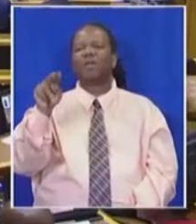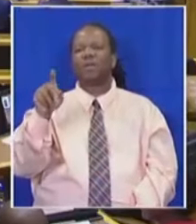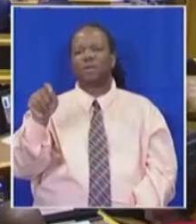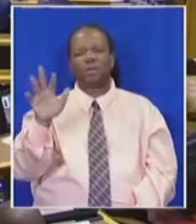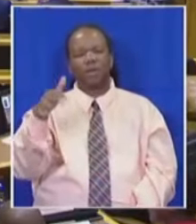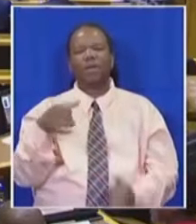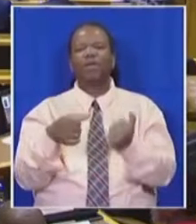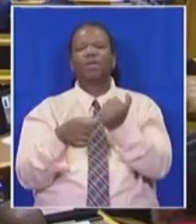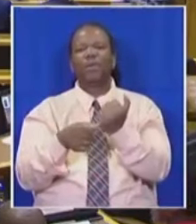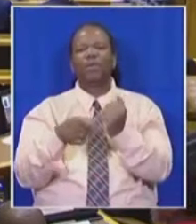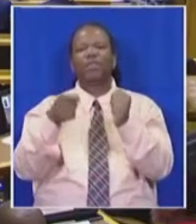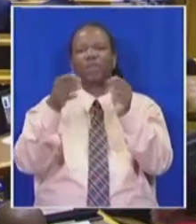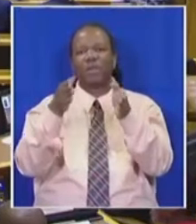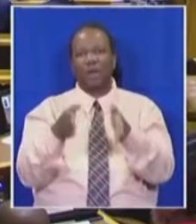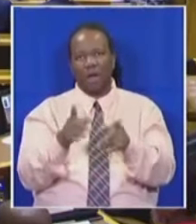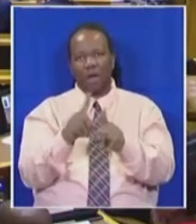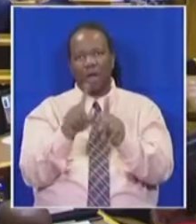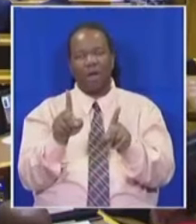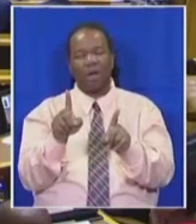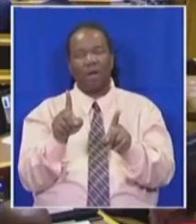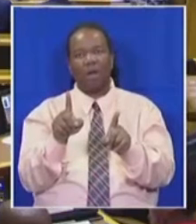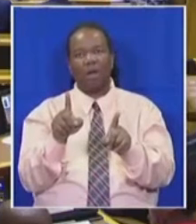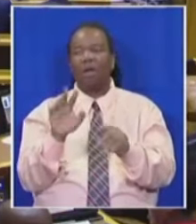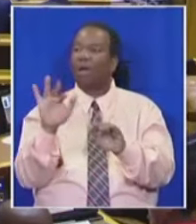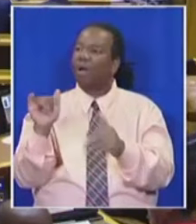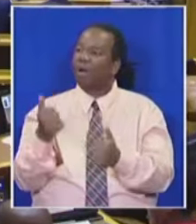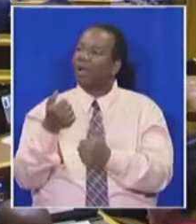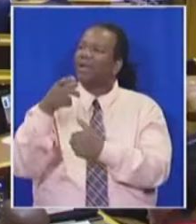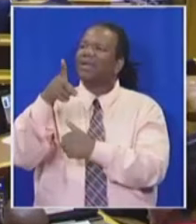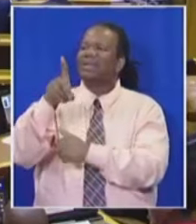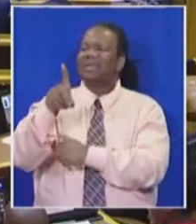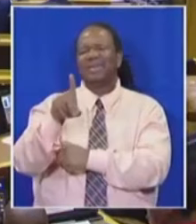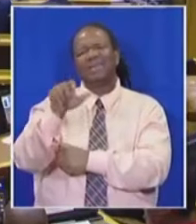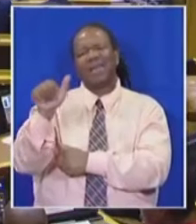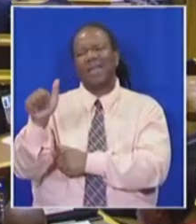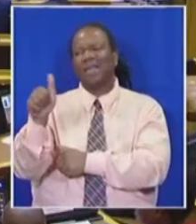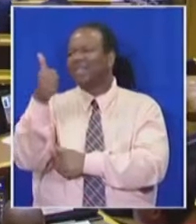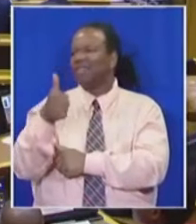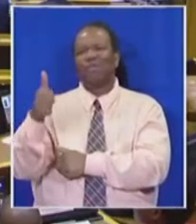Deputy Speaker, I'm afraid the Chief Whip of the DA is degenerating the House.